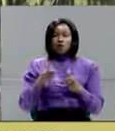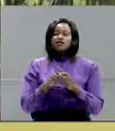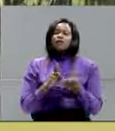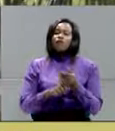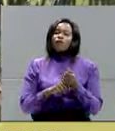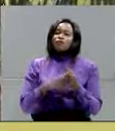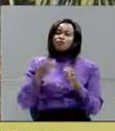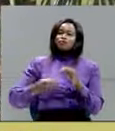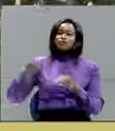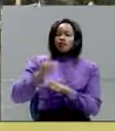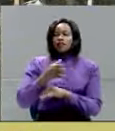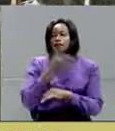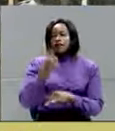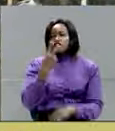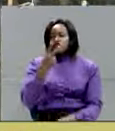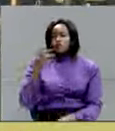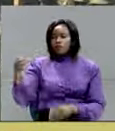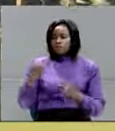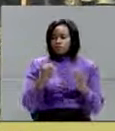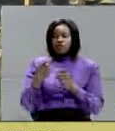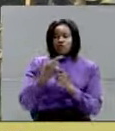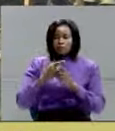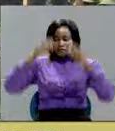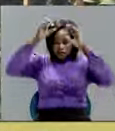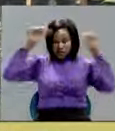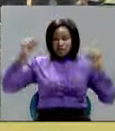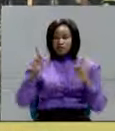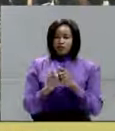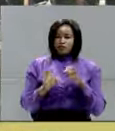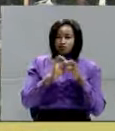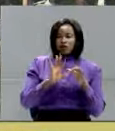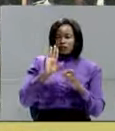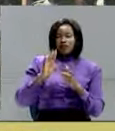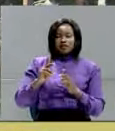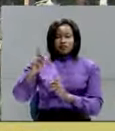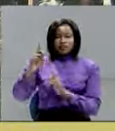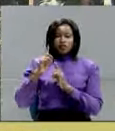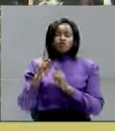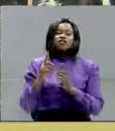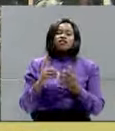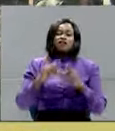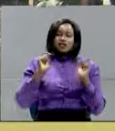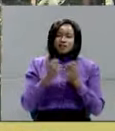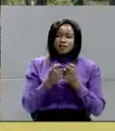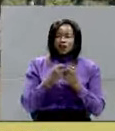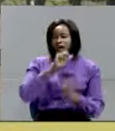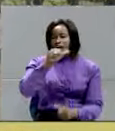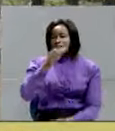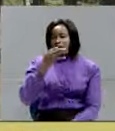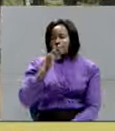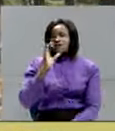for the best two recruits by the president into joining his security team, the Special Forces Command.